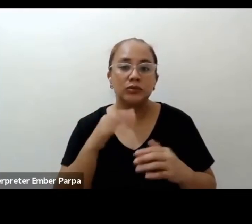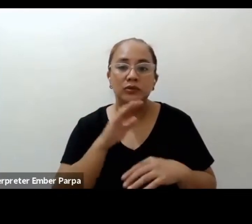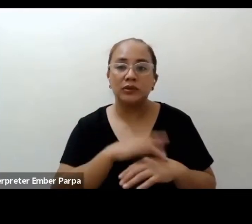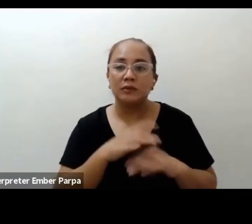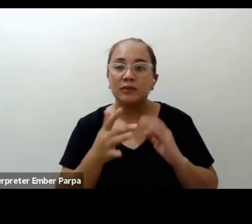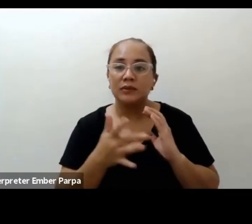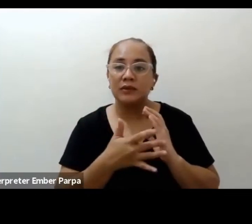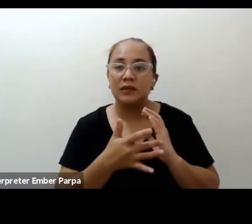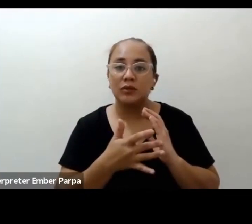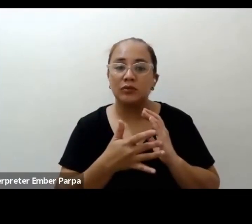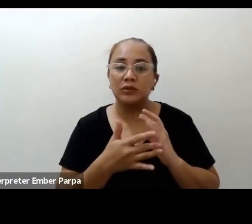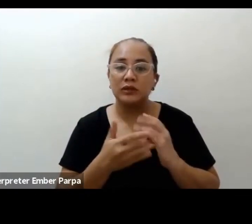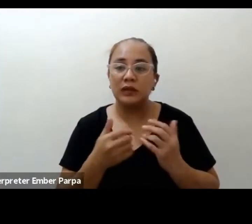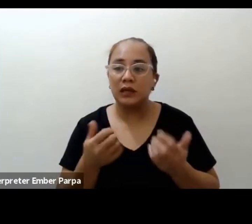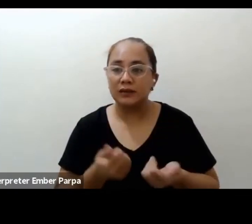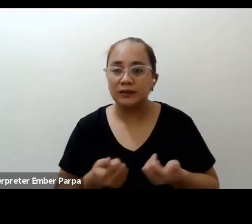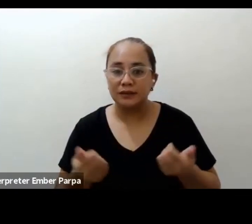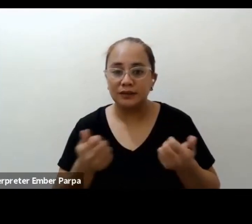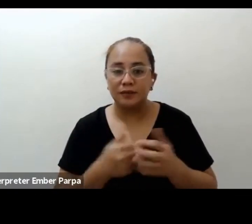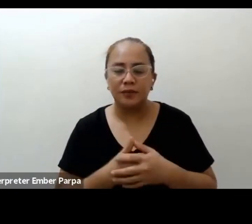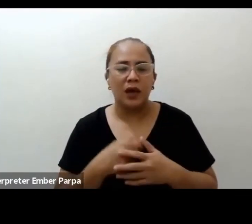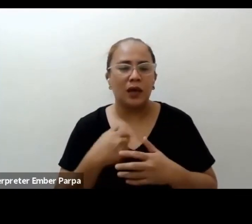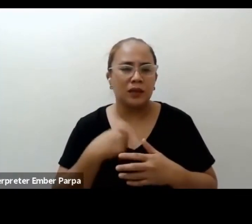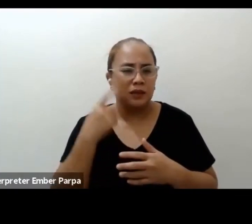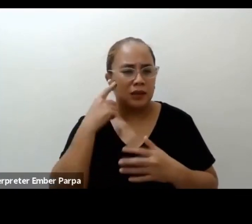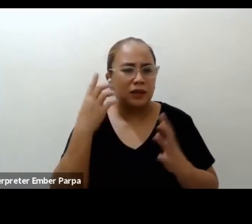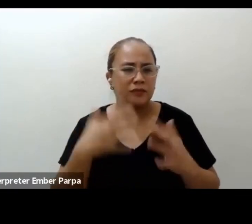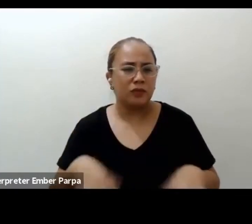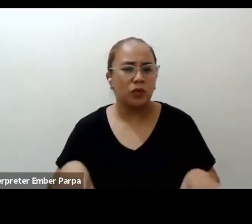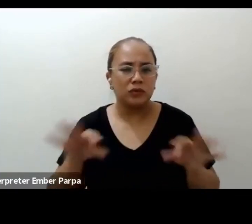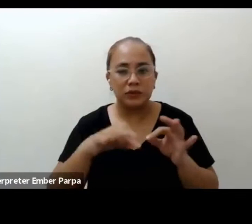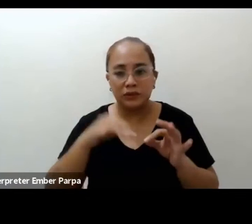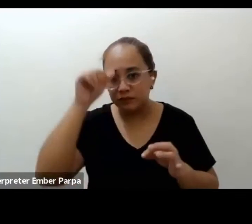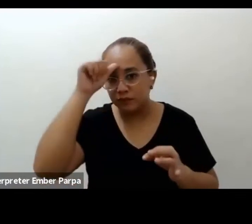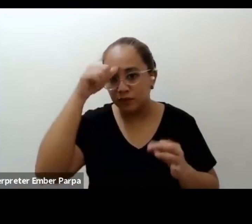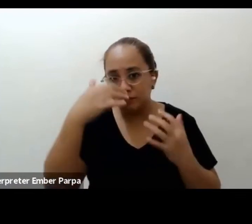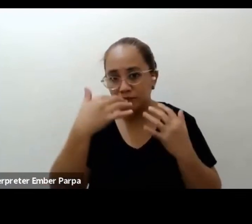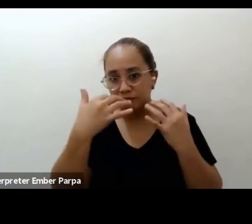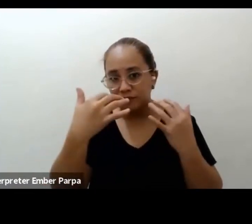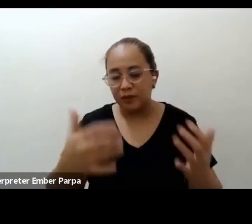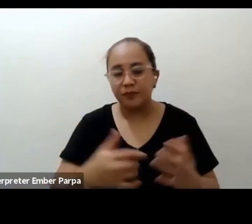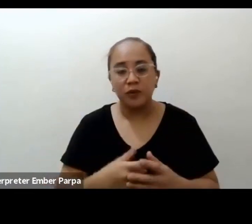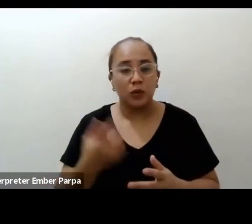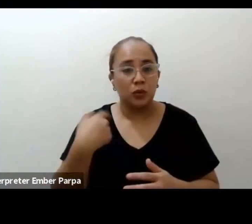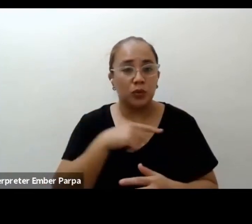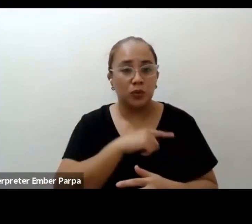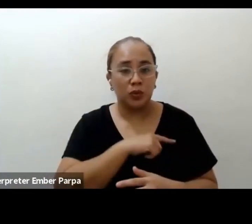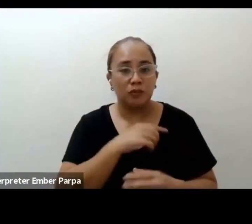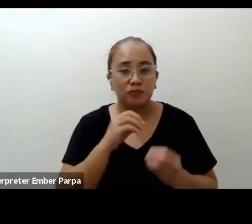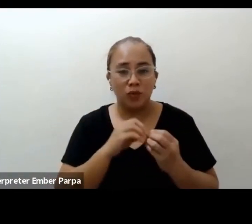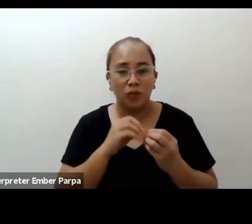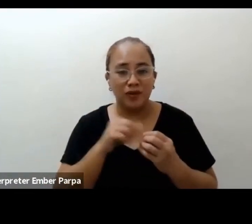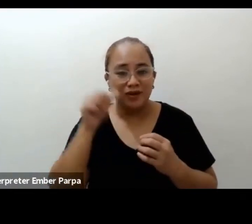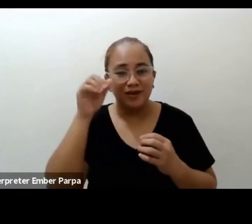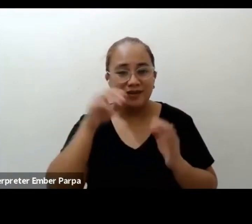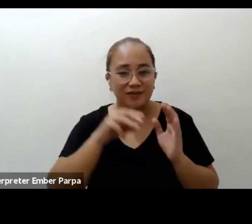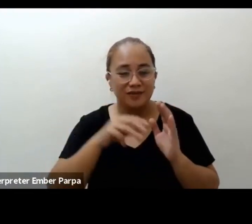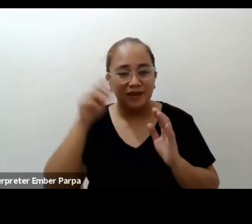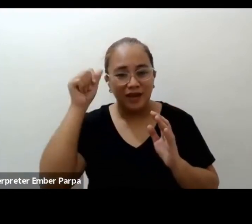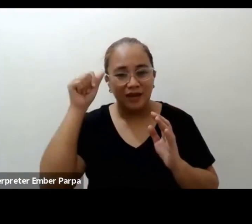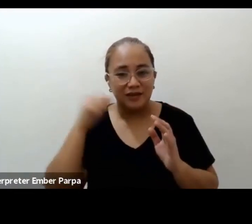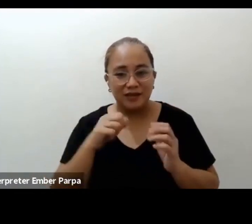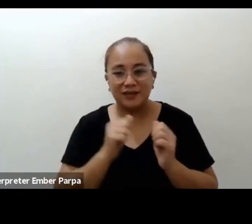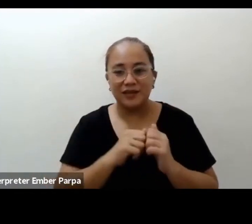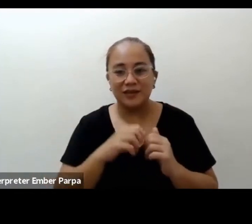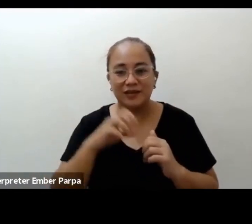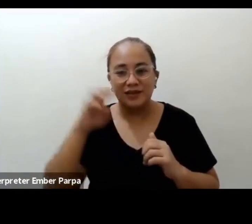that are available. No? And I think it's important to remind the audience, kaming mga mas may edad, kami ni Dr. Cabral and